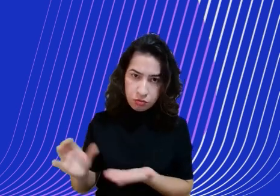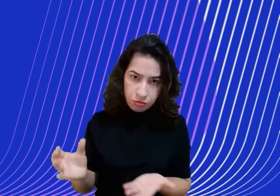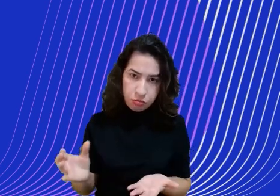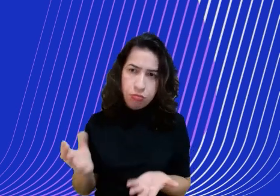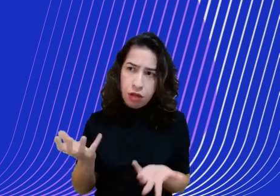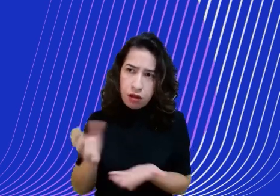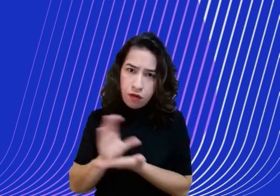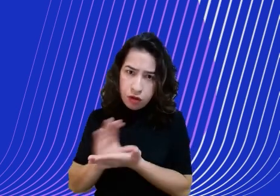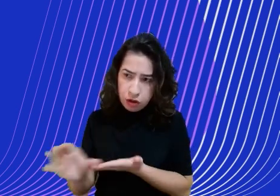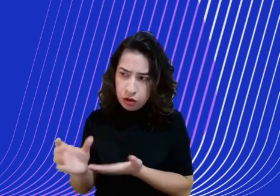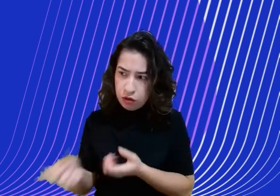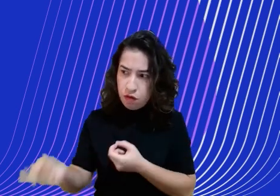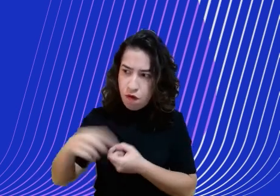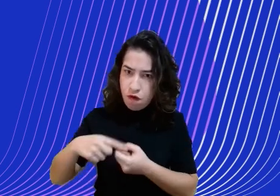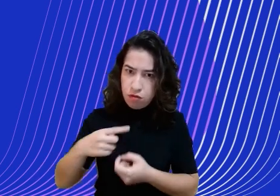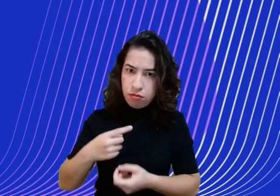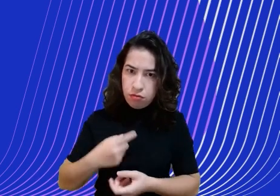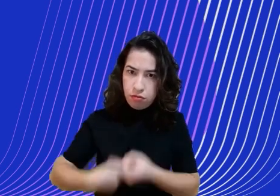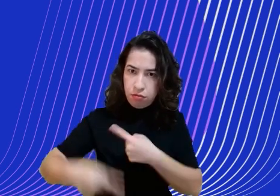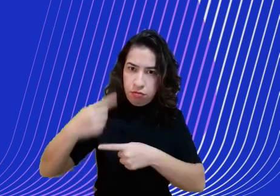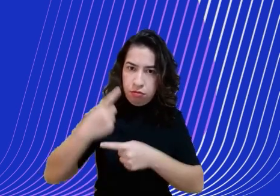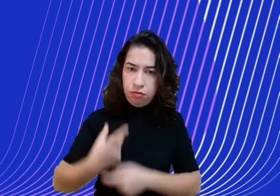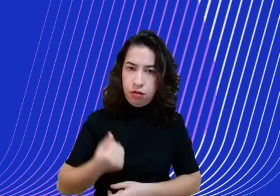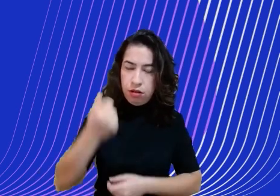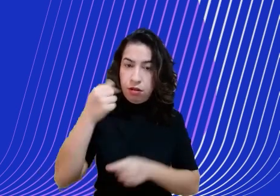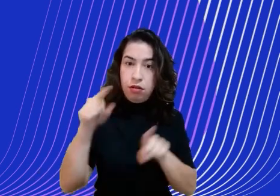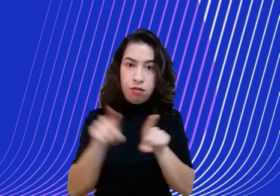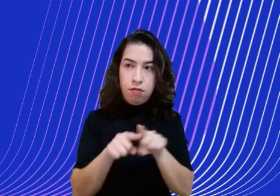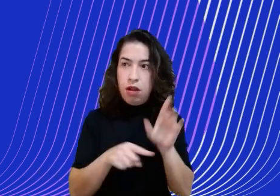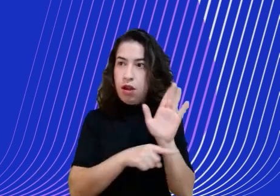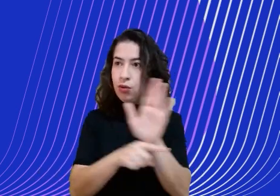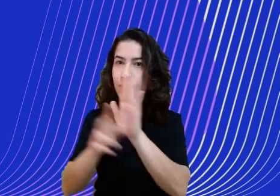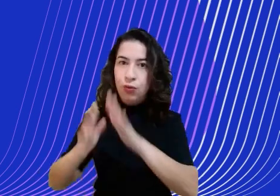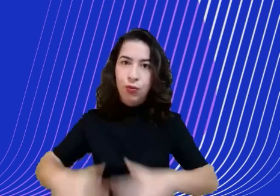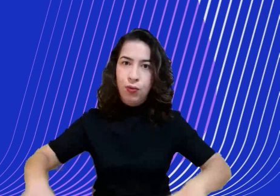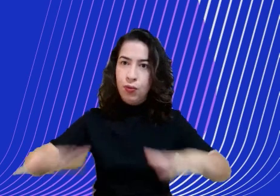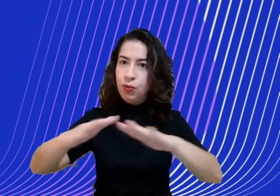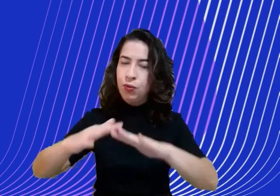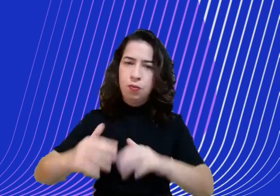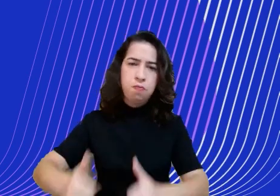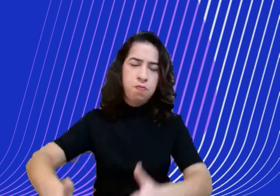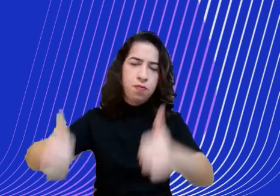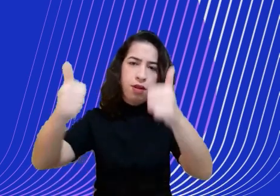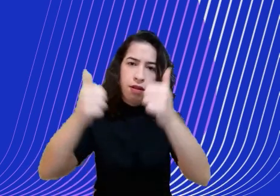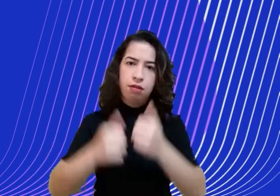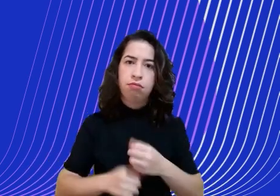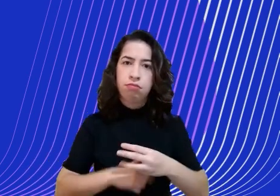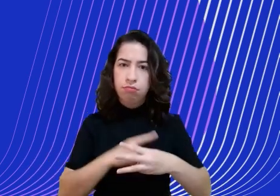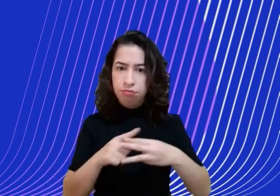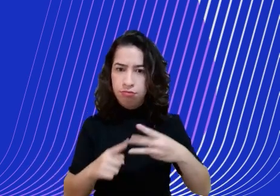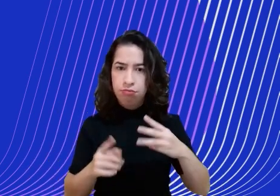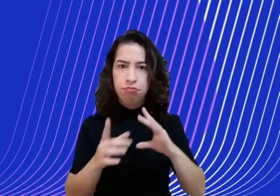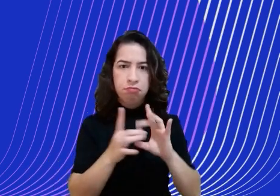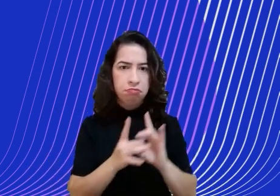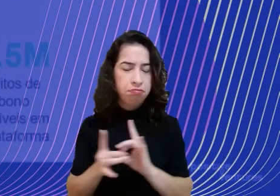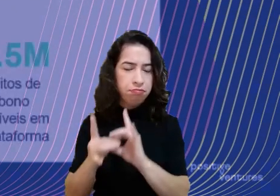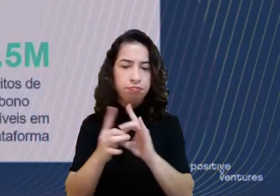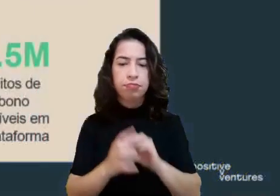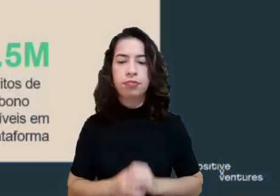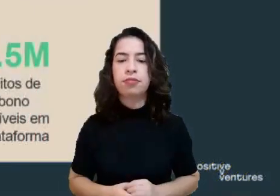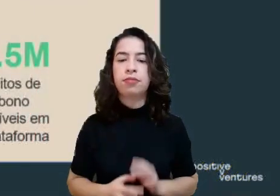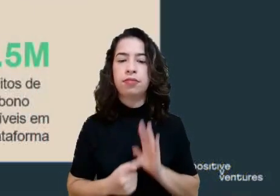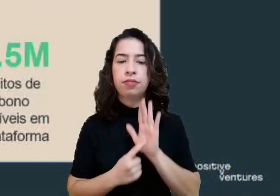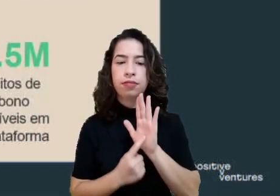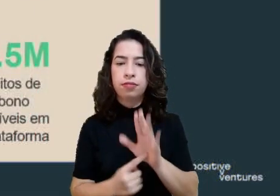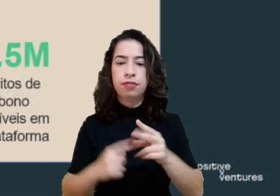have return, and be part of creating a legacy for a better world? Here to share with you two examples of clean